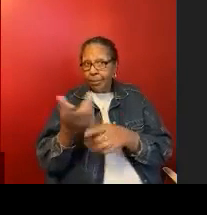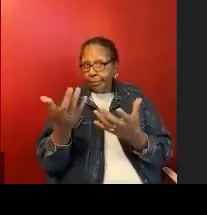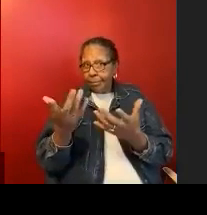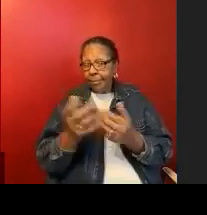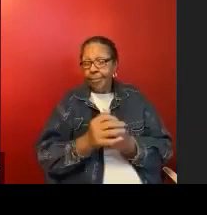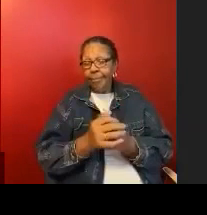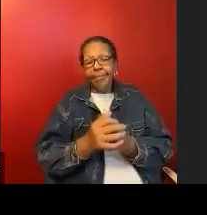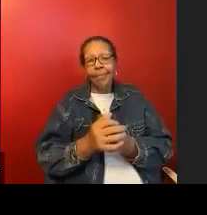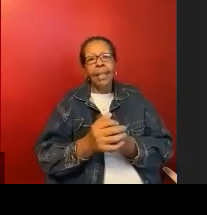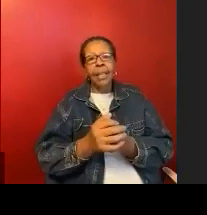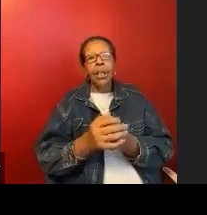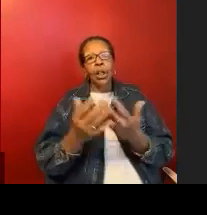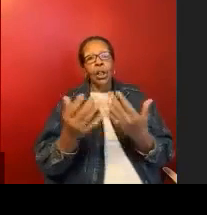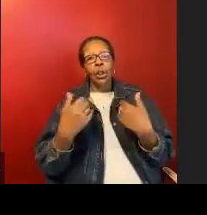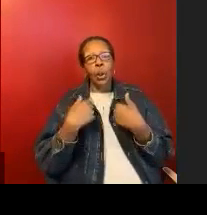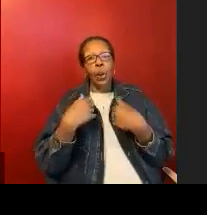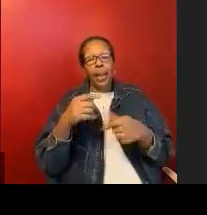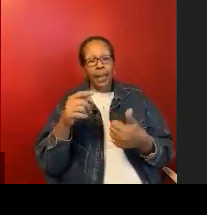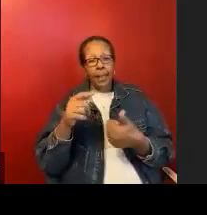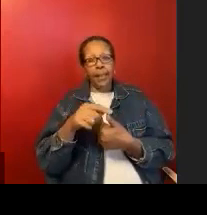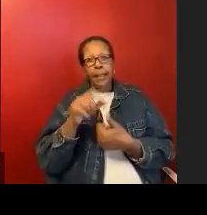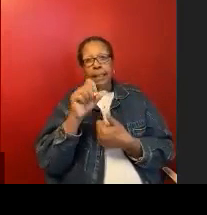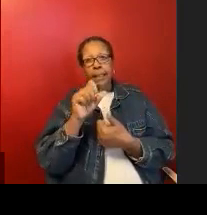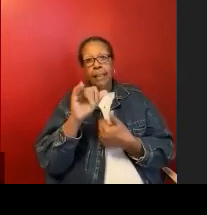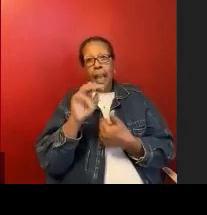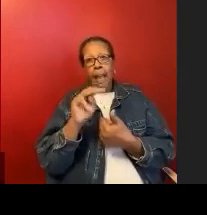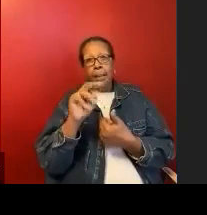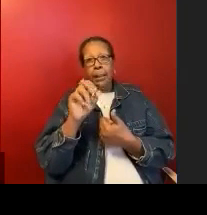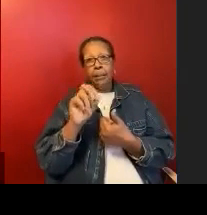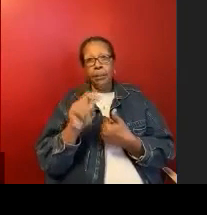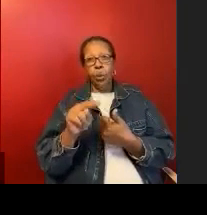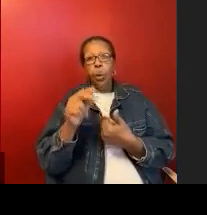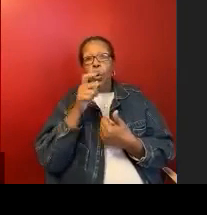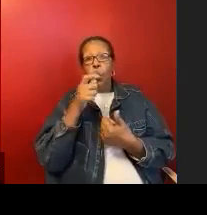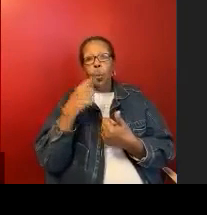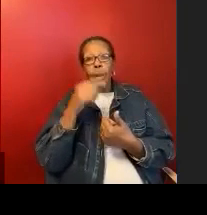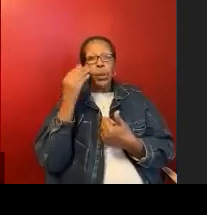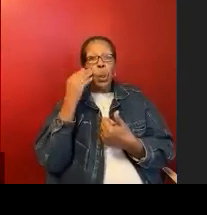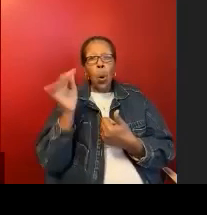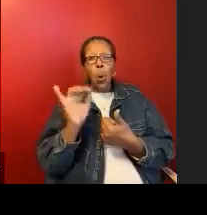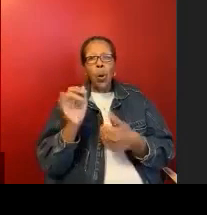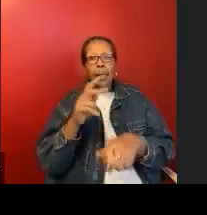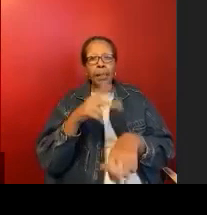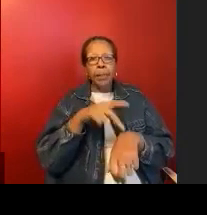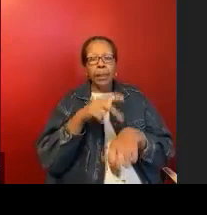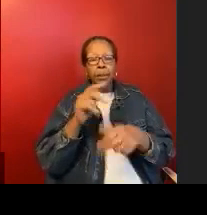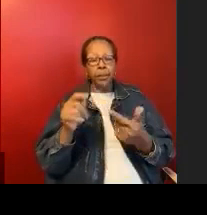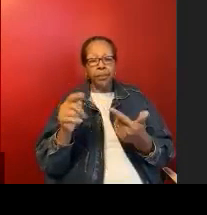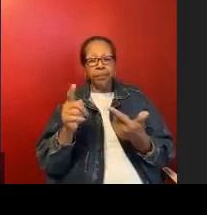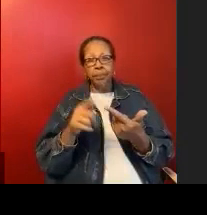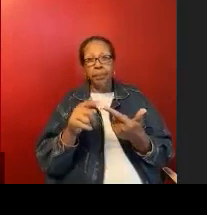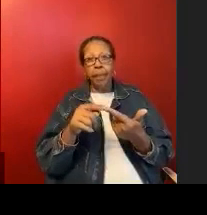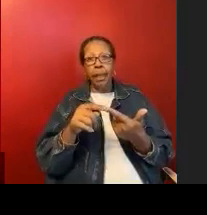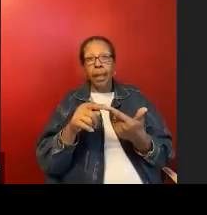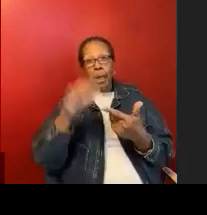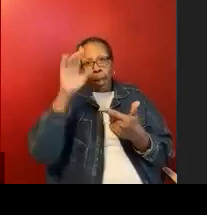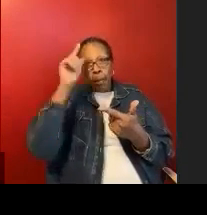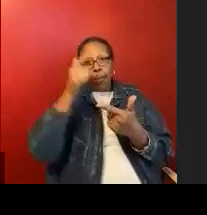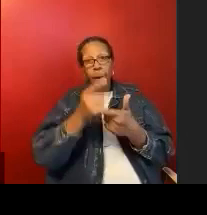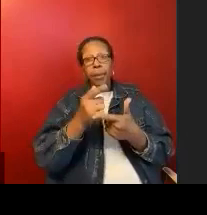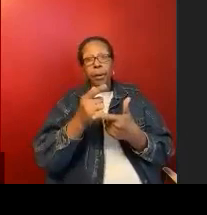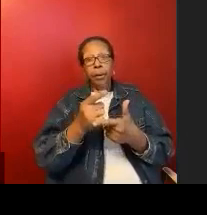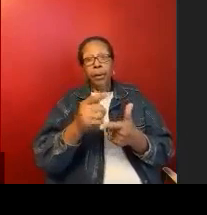was Simon, who was also known as Peter, and there was his brother,